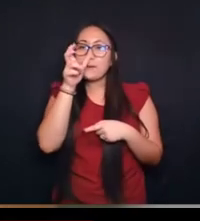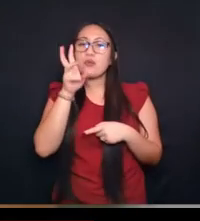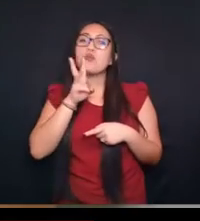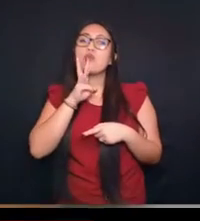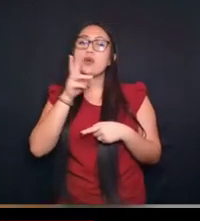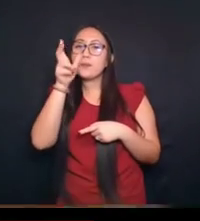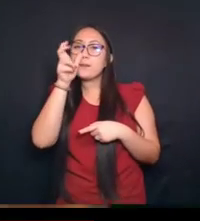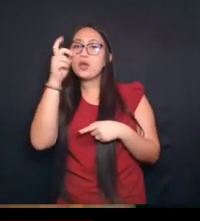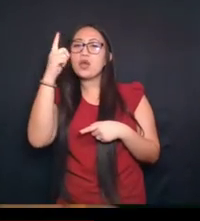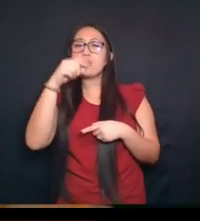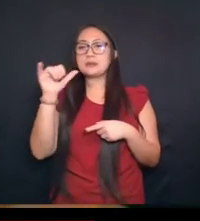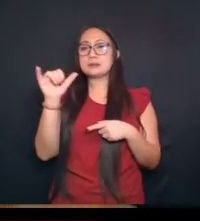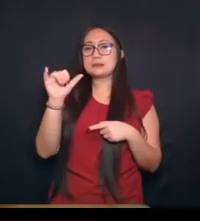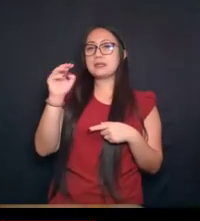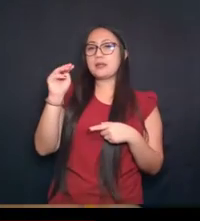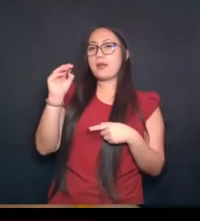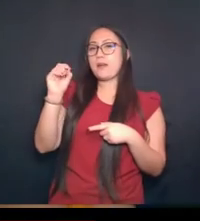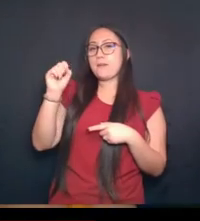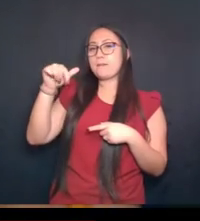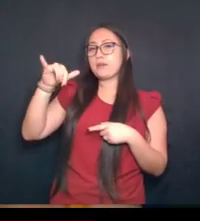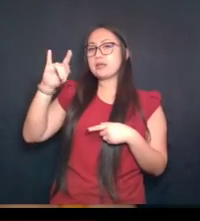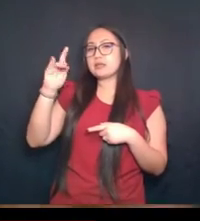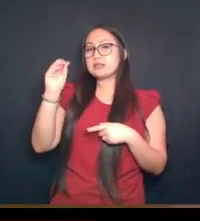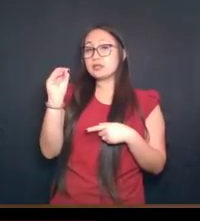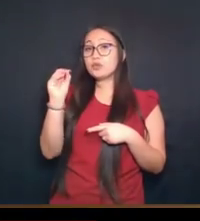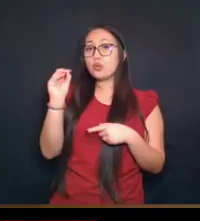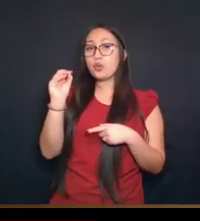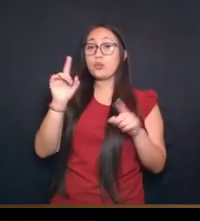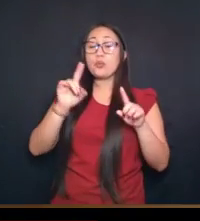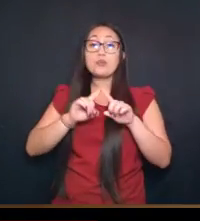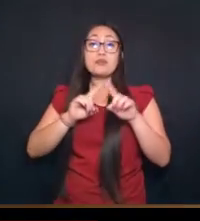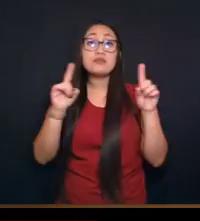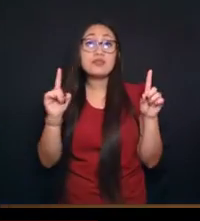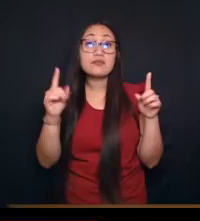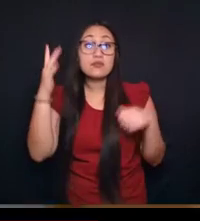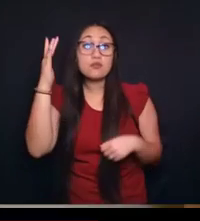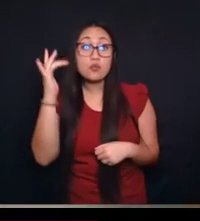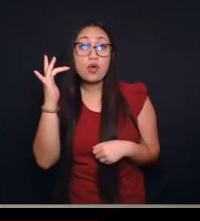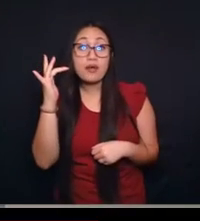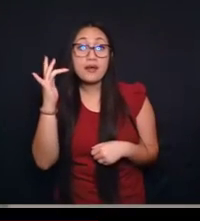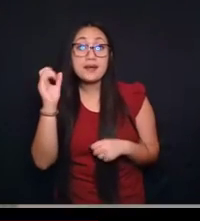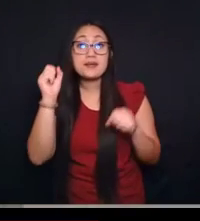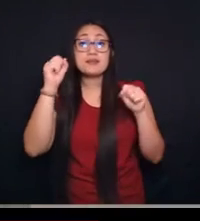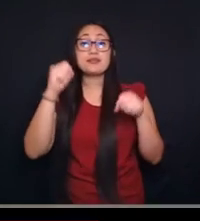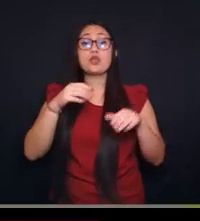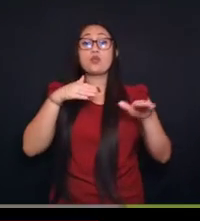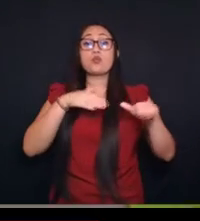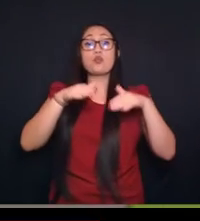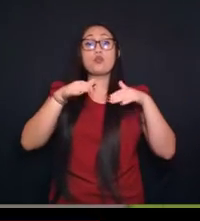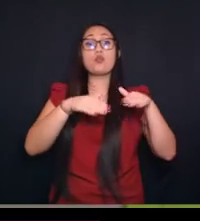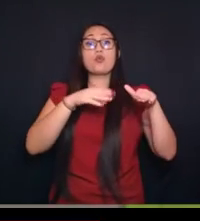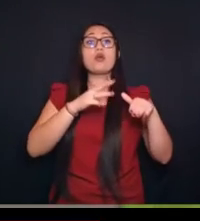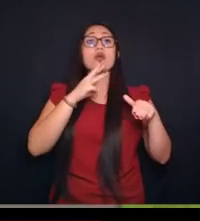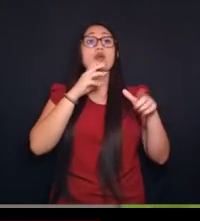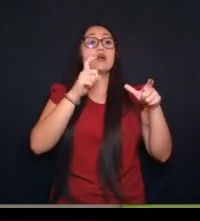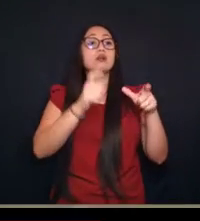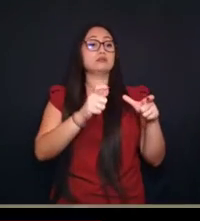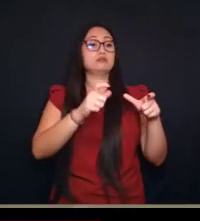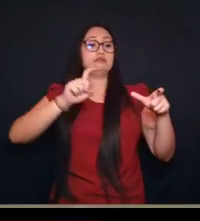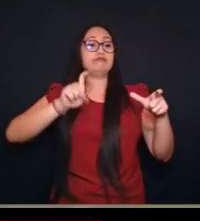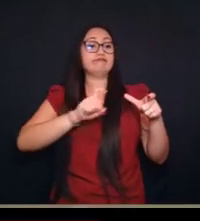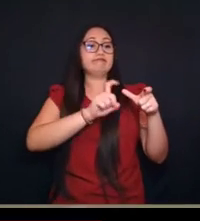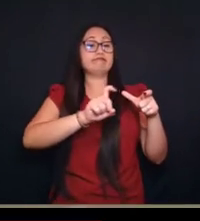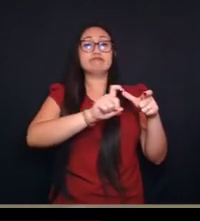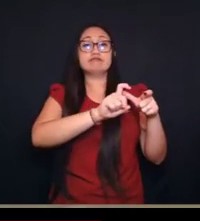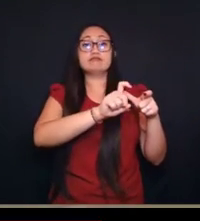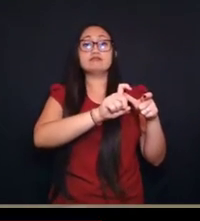large mosquito. What makes it different from a mosquito, however, is the fact that it can walk across the water. You